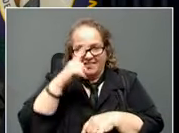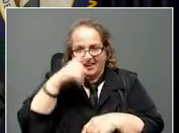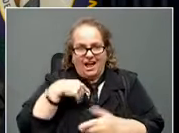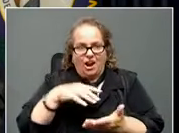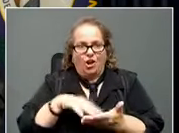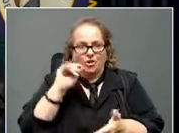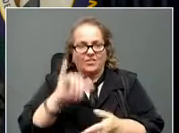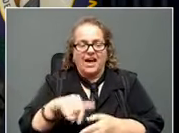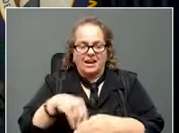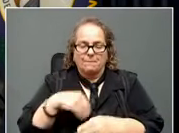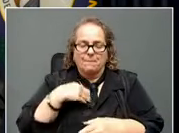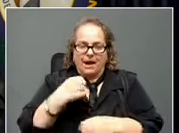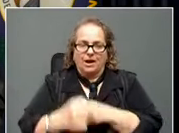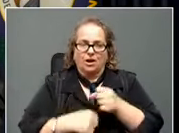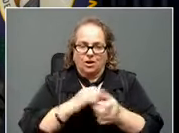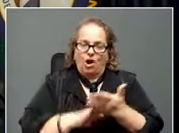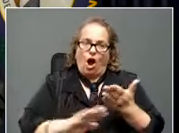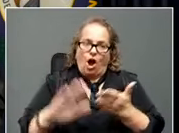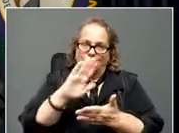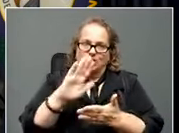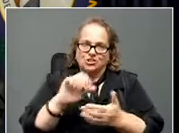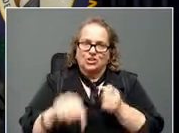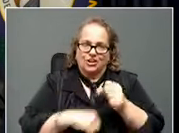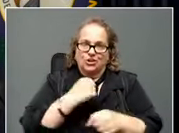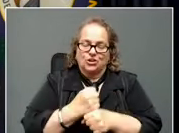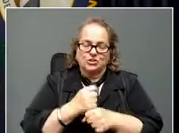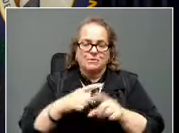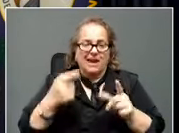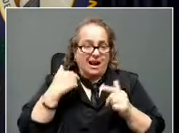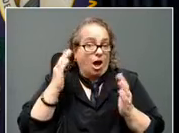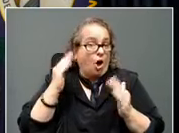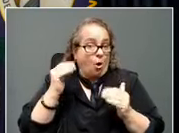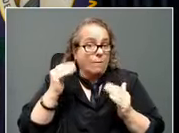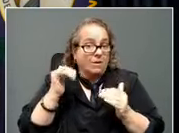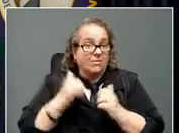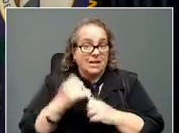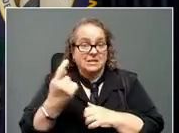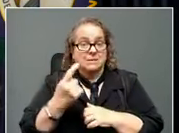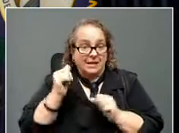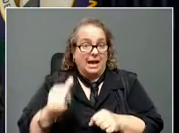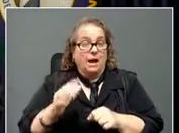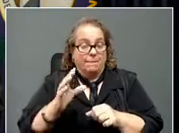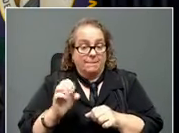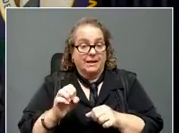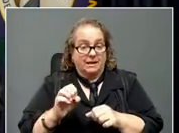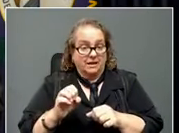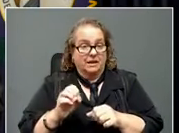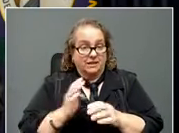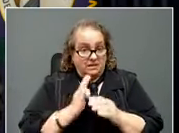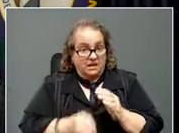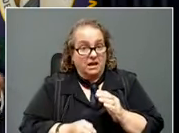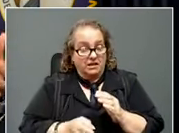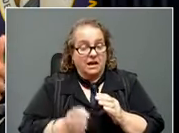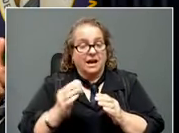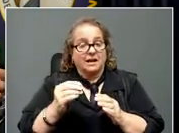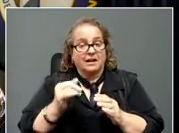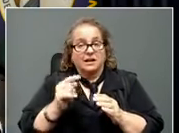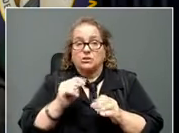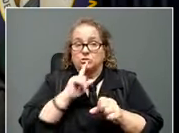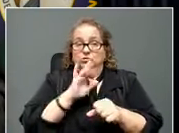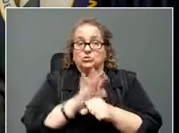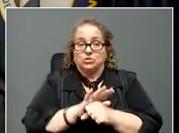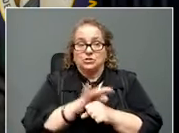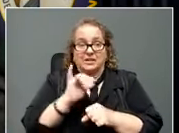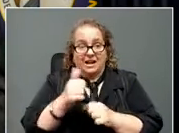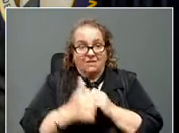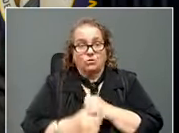years. But I hope that something can be worked out and that it ensures that everybody's